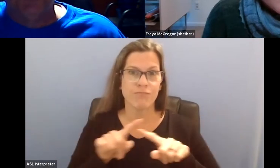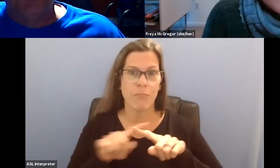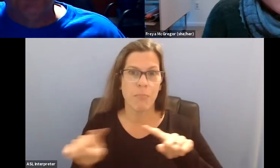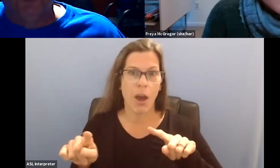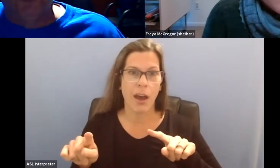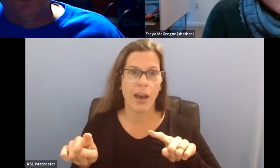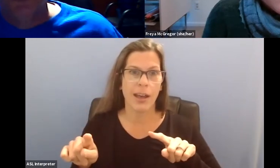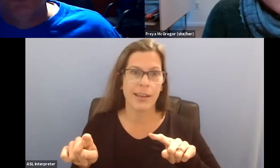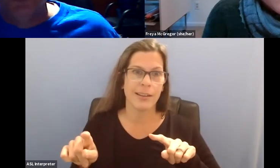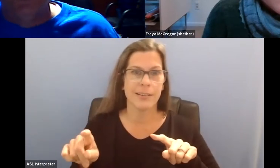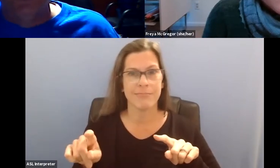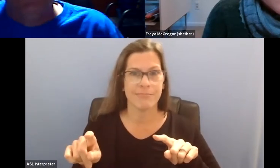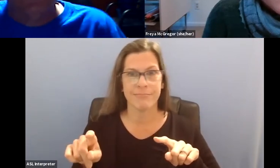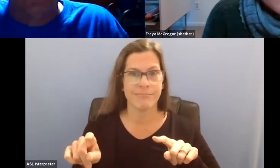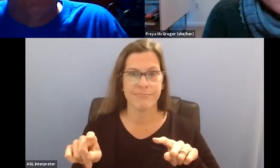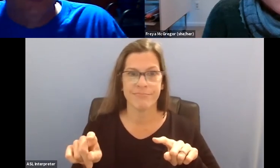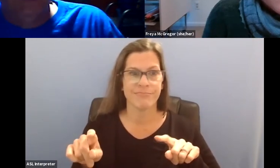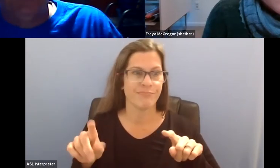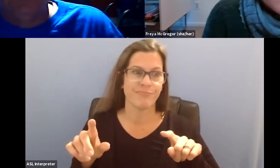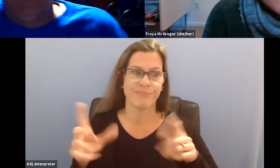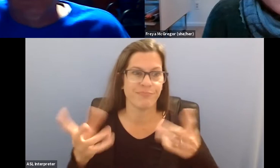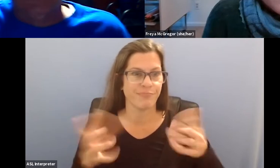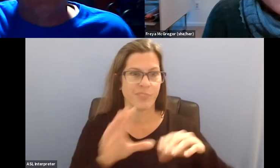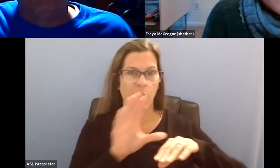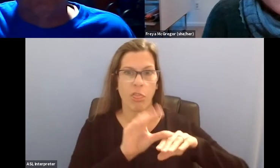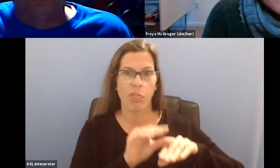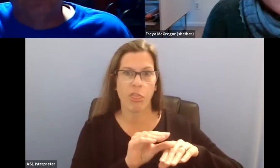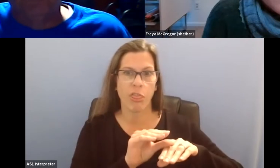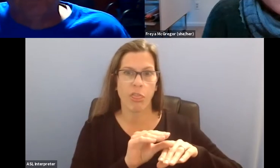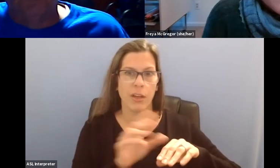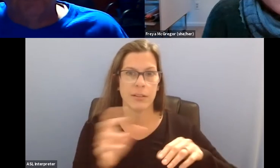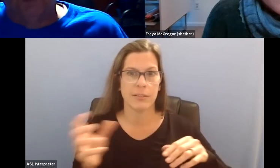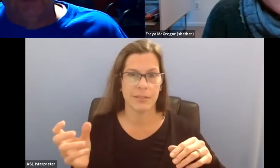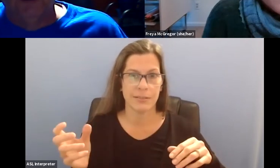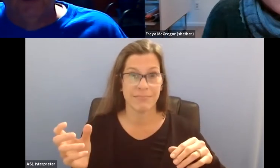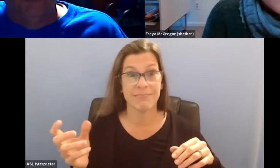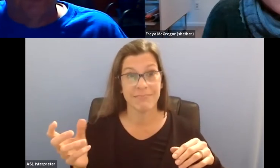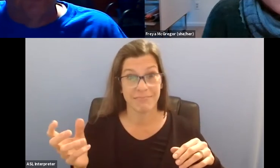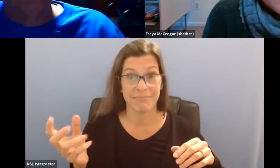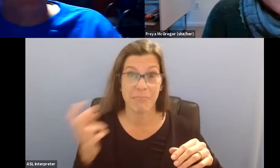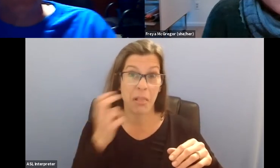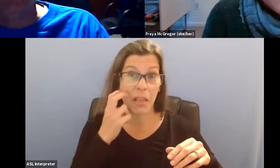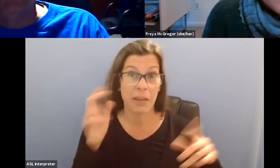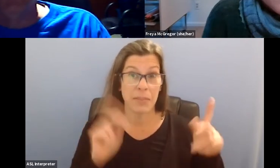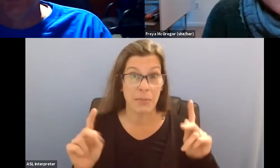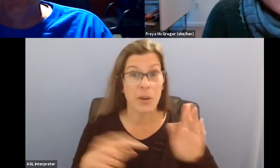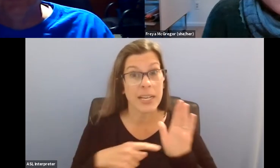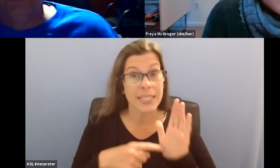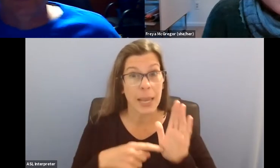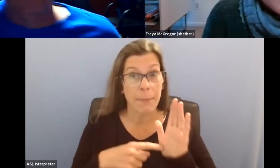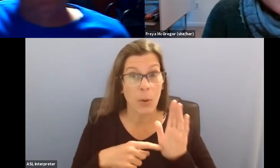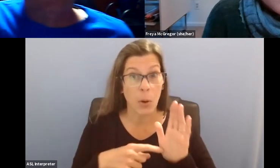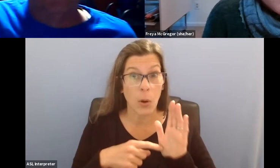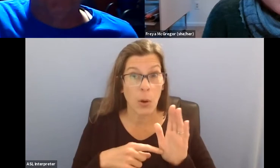ableistic, or in any other way, demeaning to, uh, people who are blind. A couple of examples. And